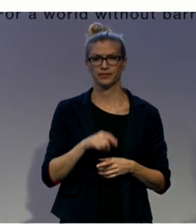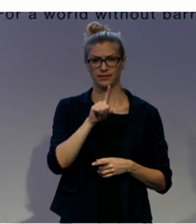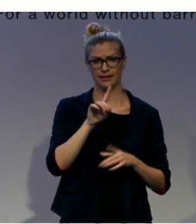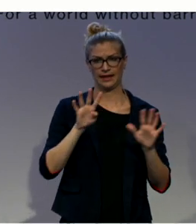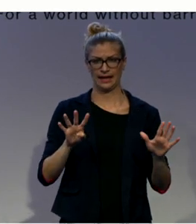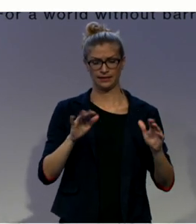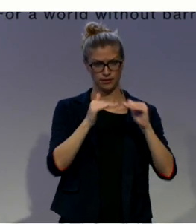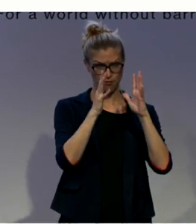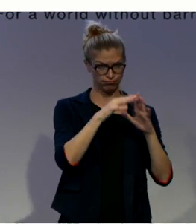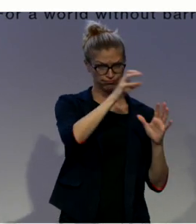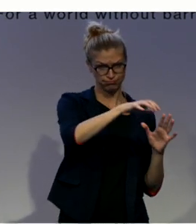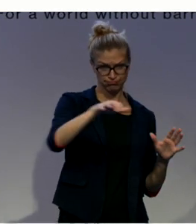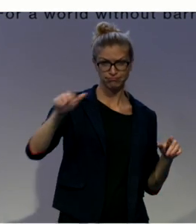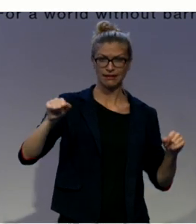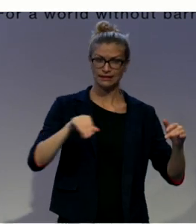severe disability.